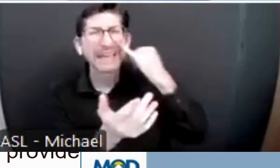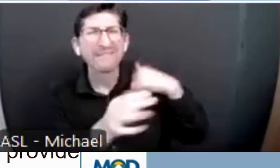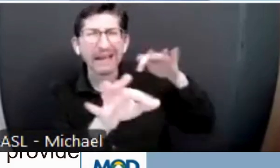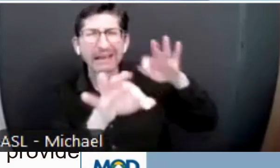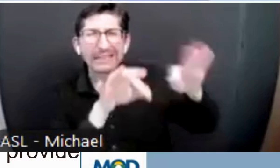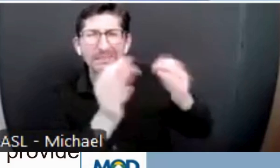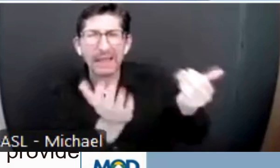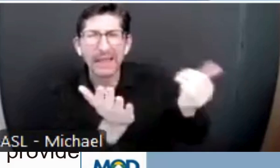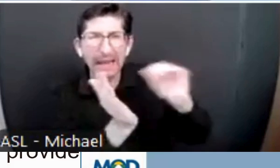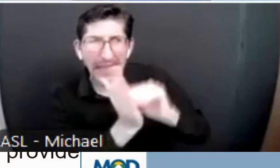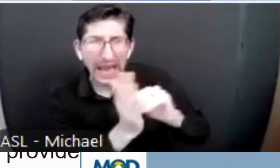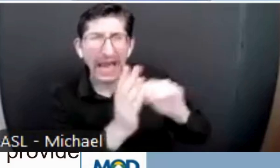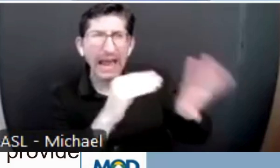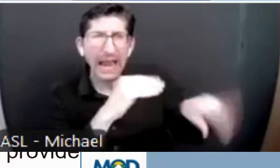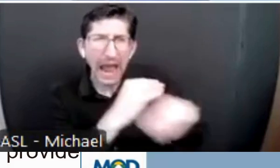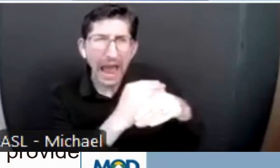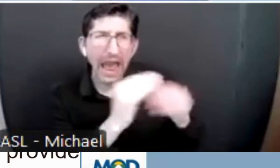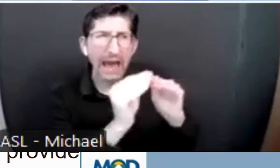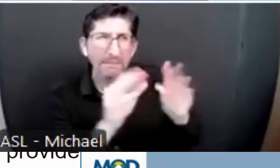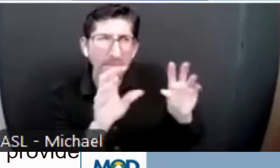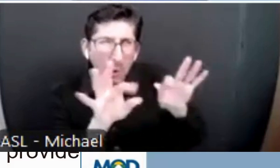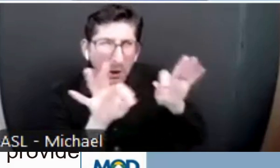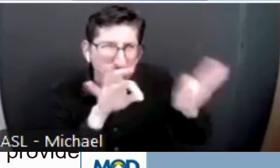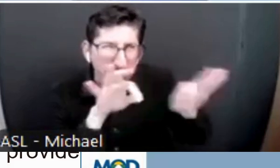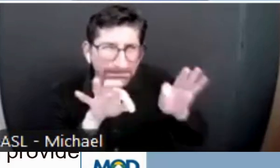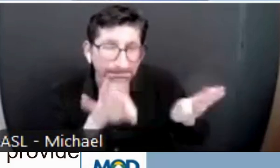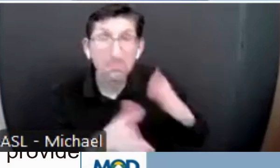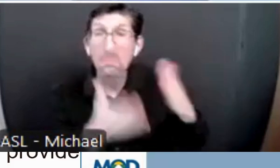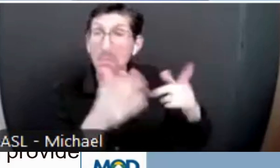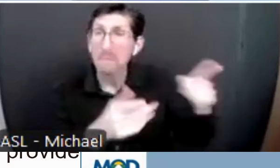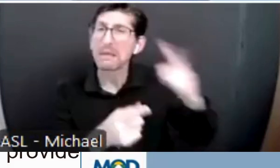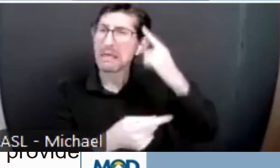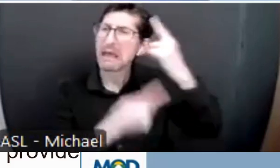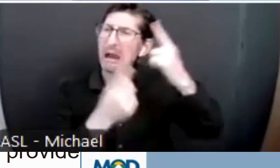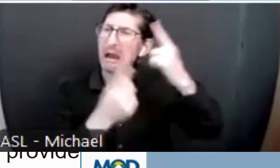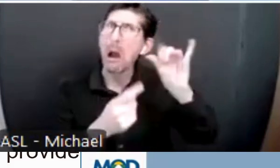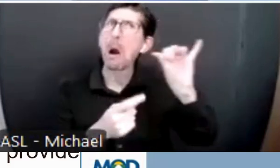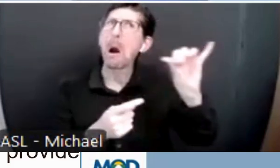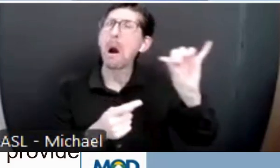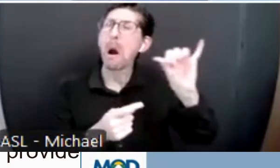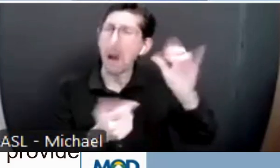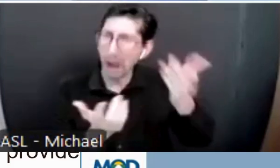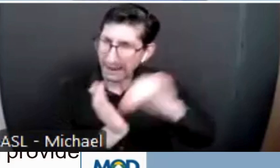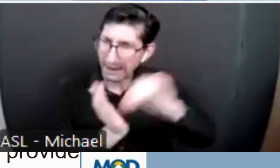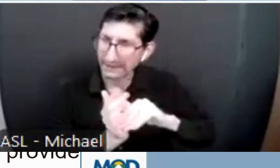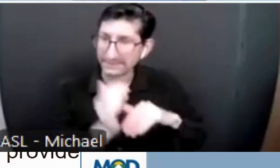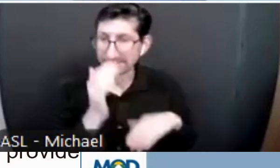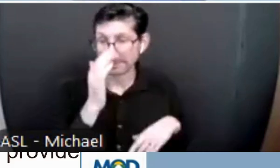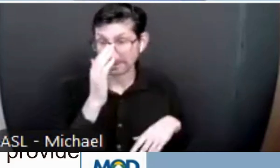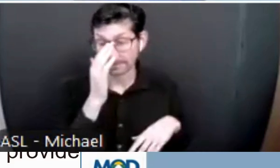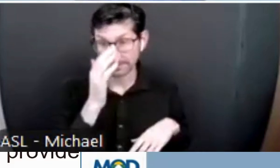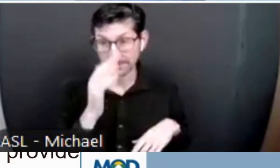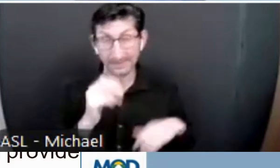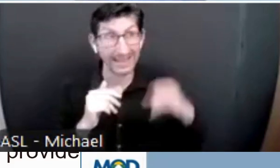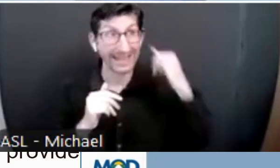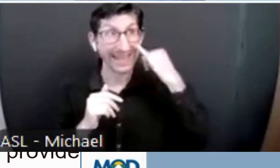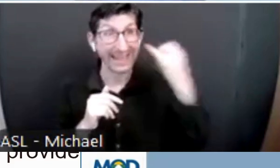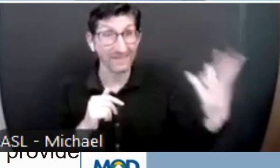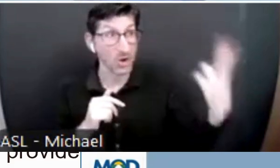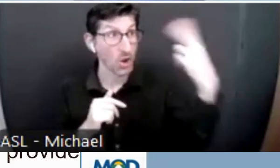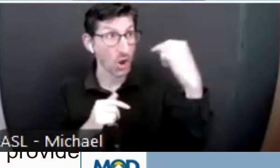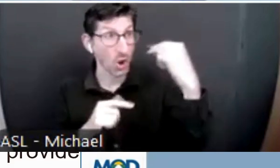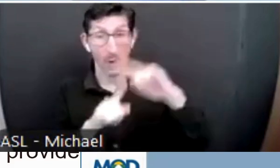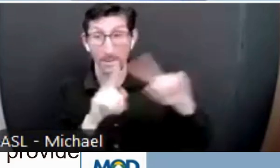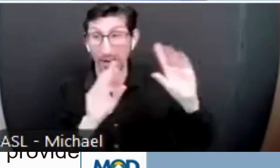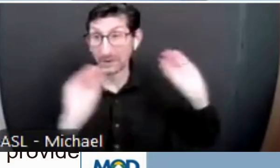or clarification will cause them to reconsider. In the case of not knowing why the request was denied,